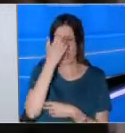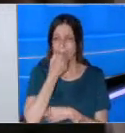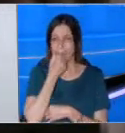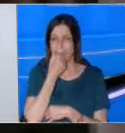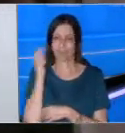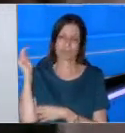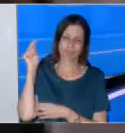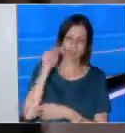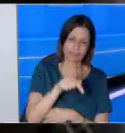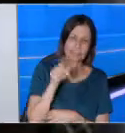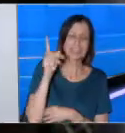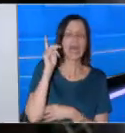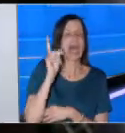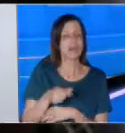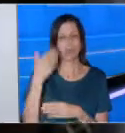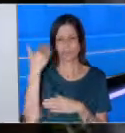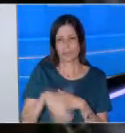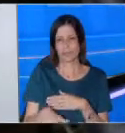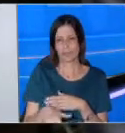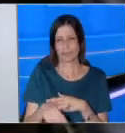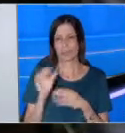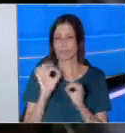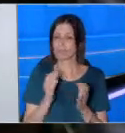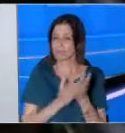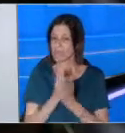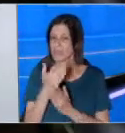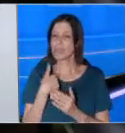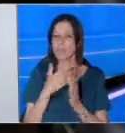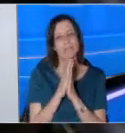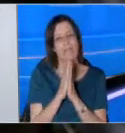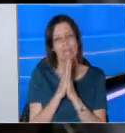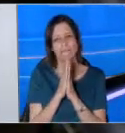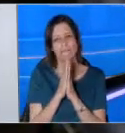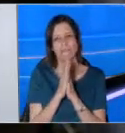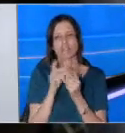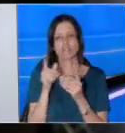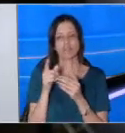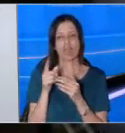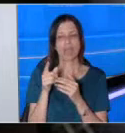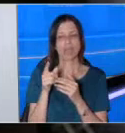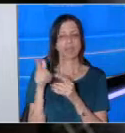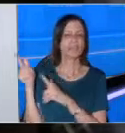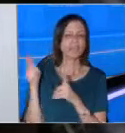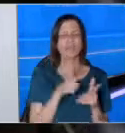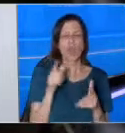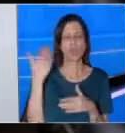Hamas. This must be stopped. Obviously, I wish this reign of